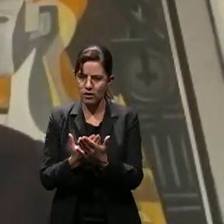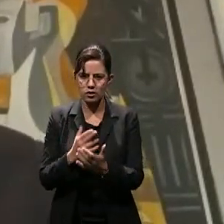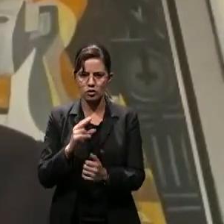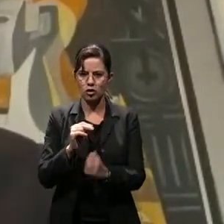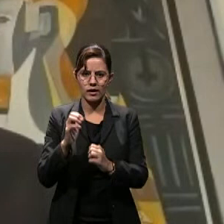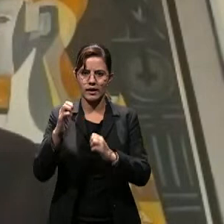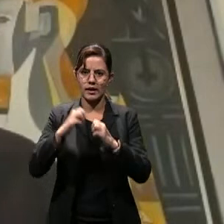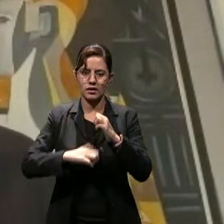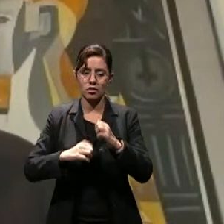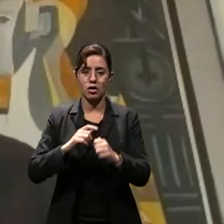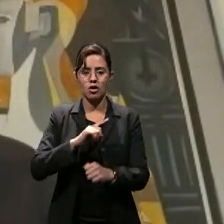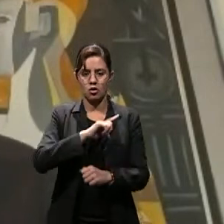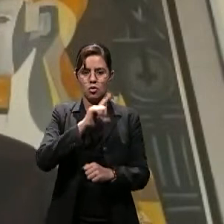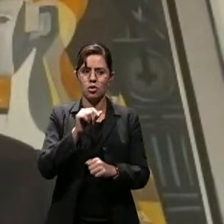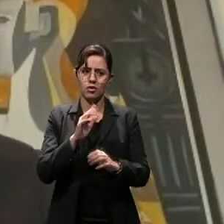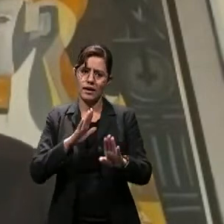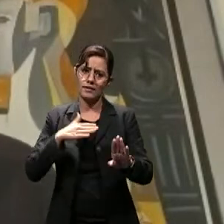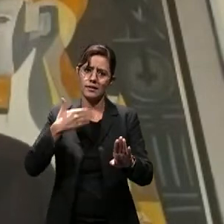of